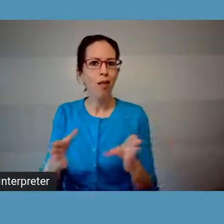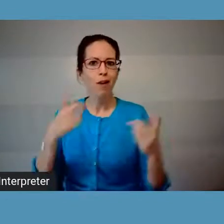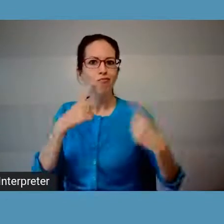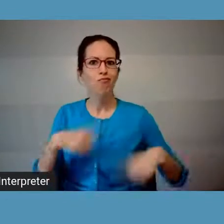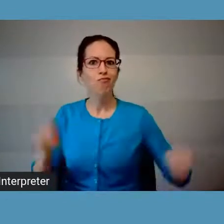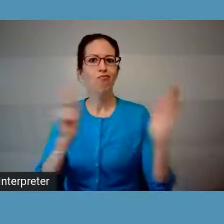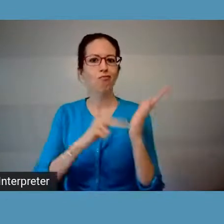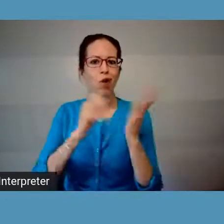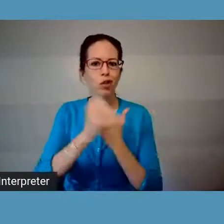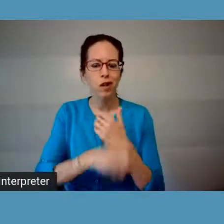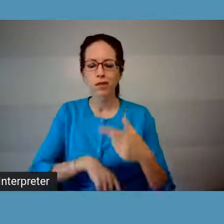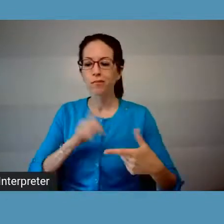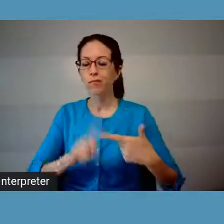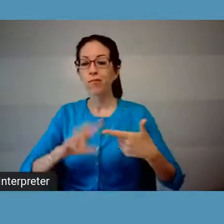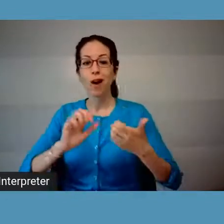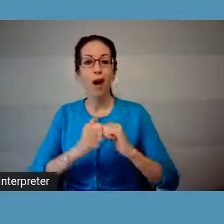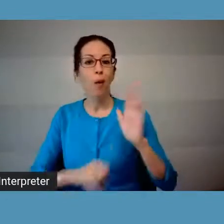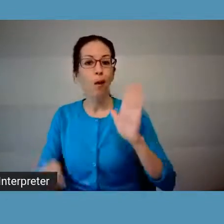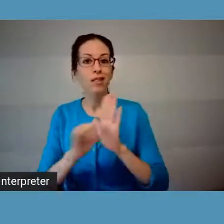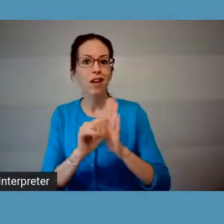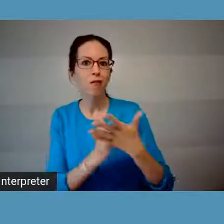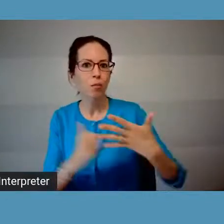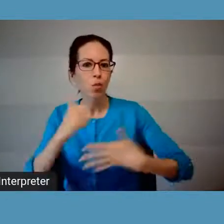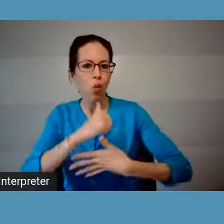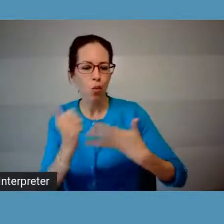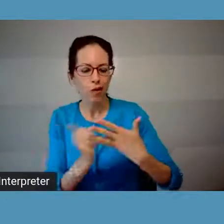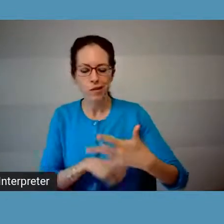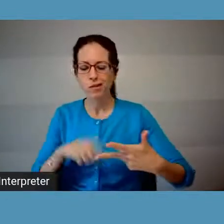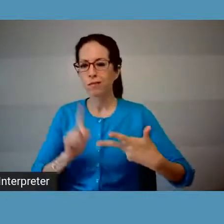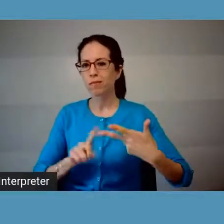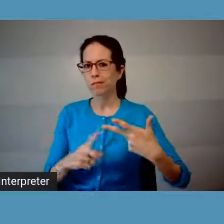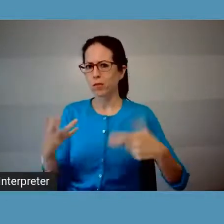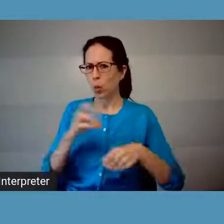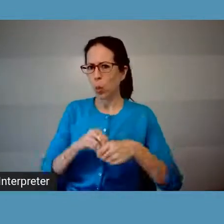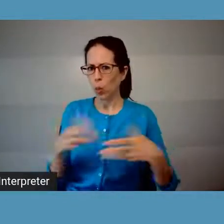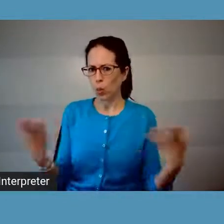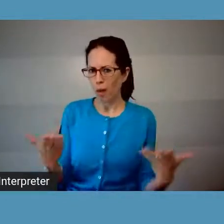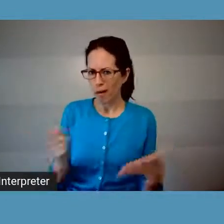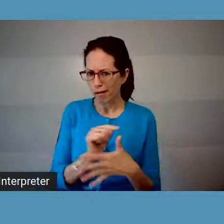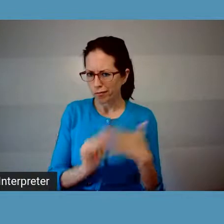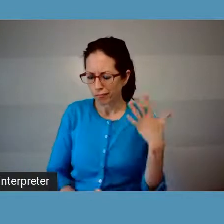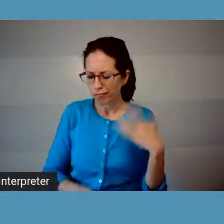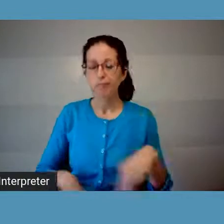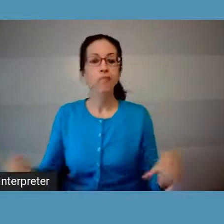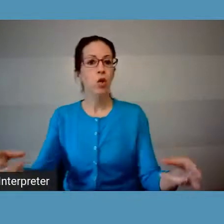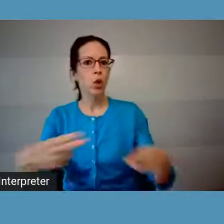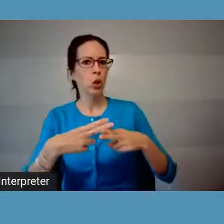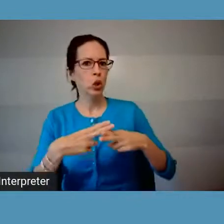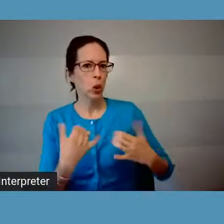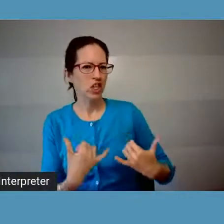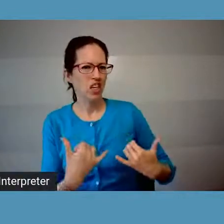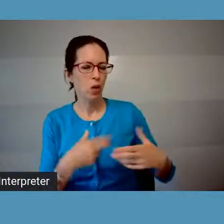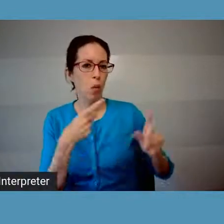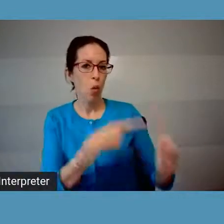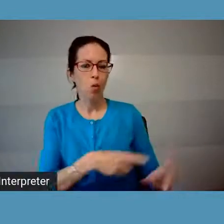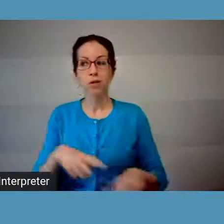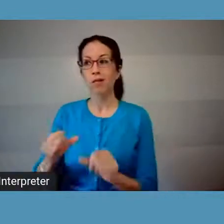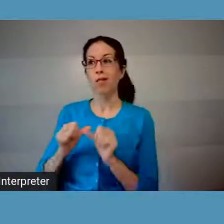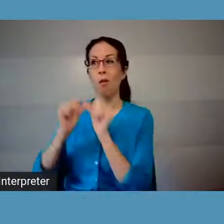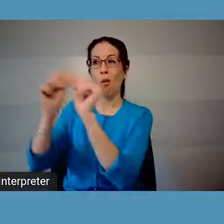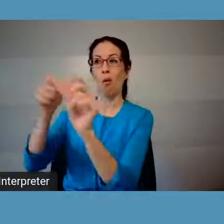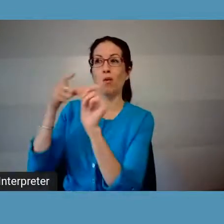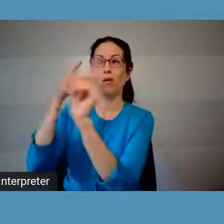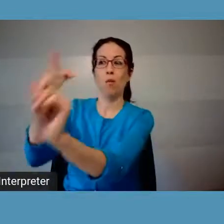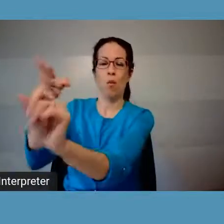project? How do you identify priorities? What should you include? What are your short-term and long-term goals and